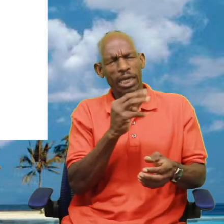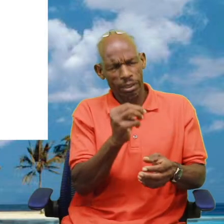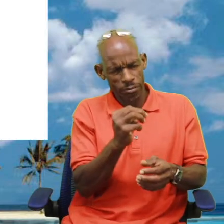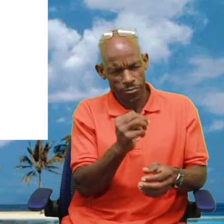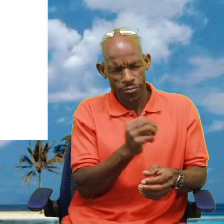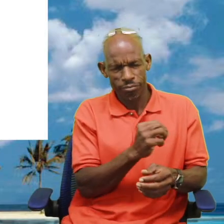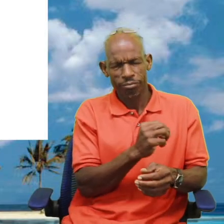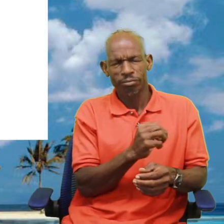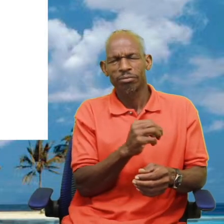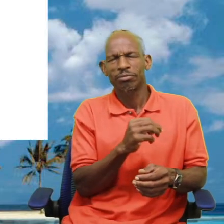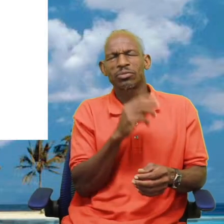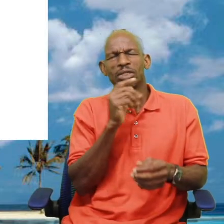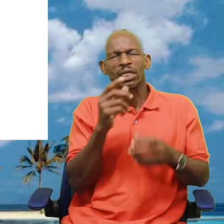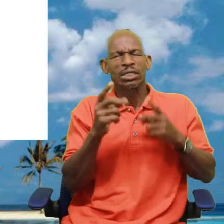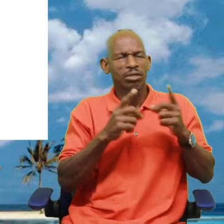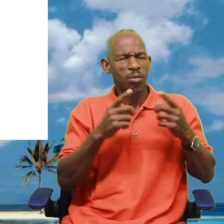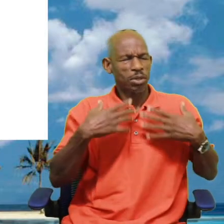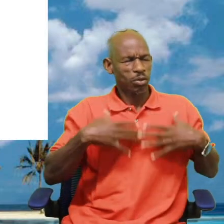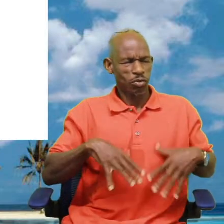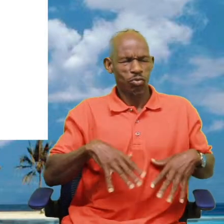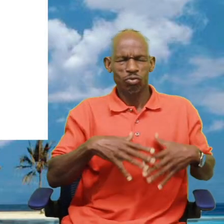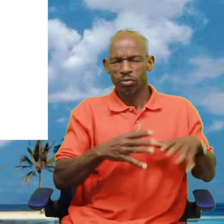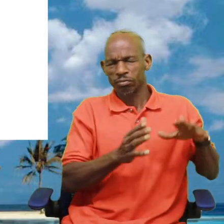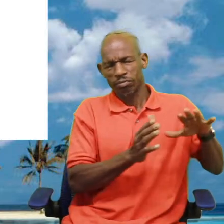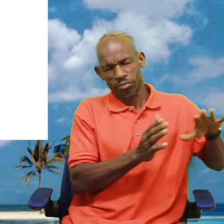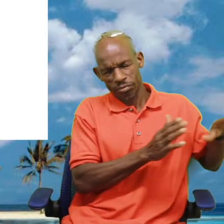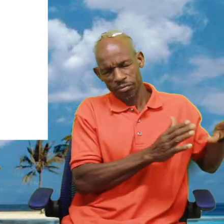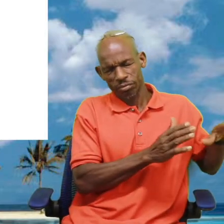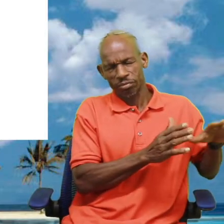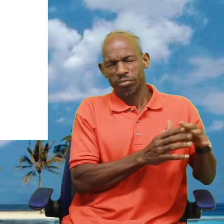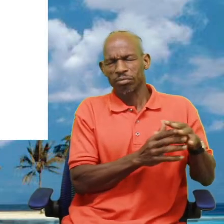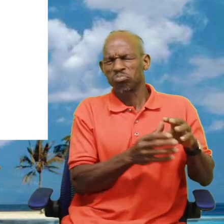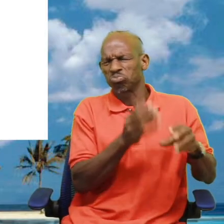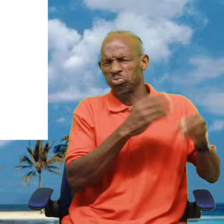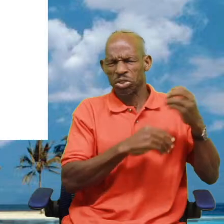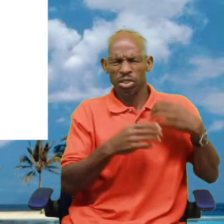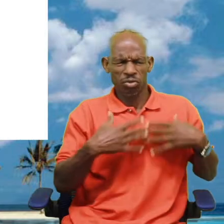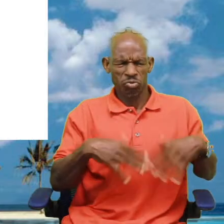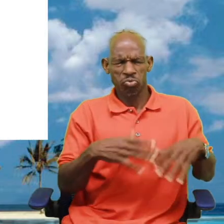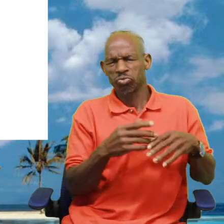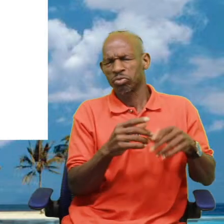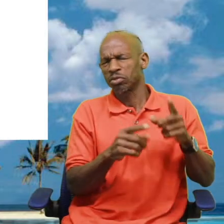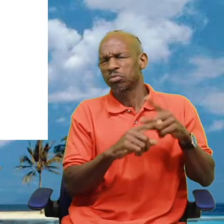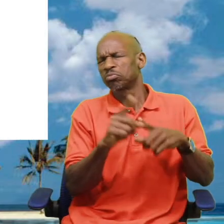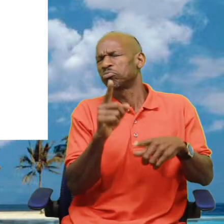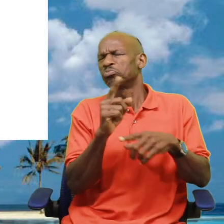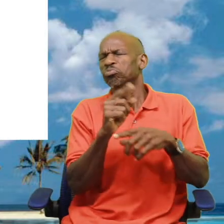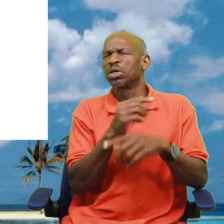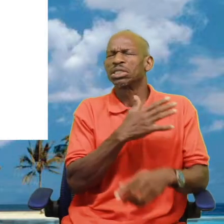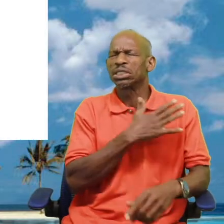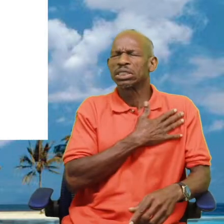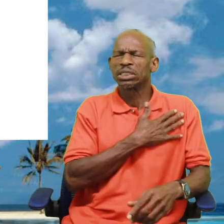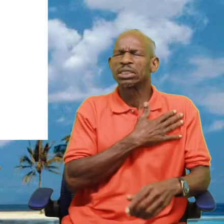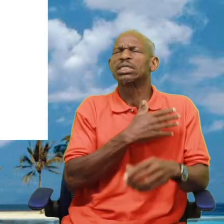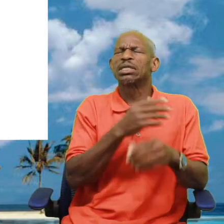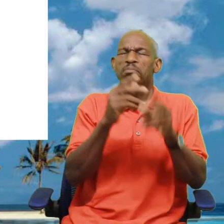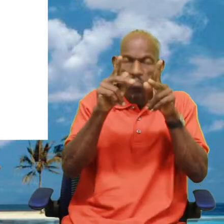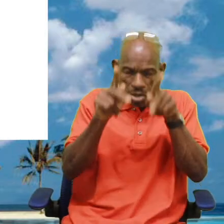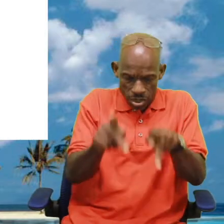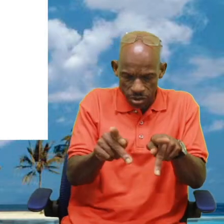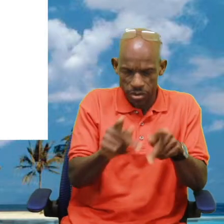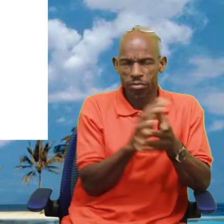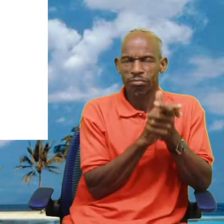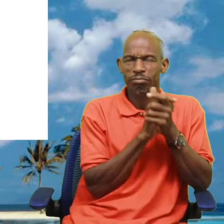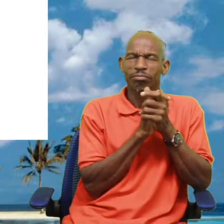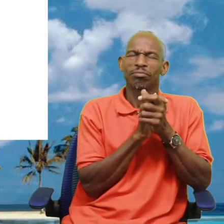not describing clothes and things. We don't want he change his clothes every day. Every day he could change his clothes, but we want to describe the